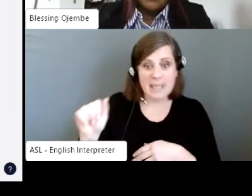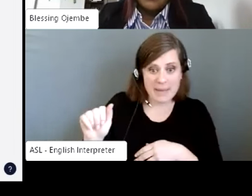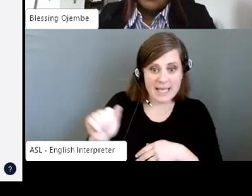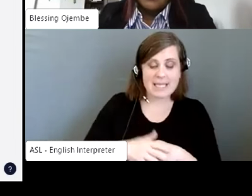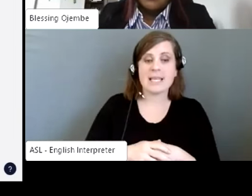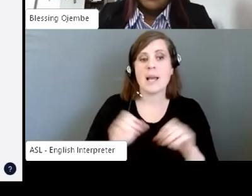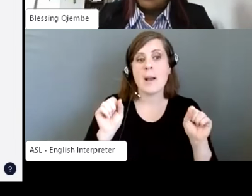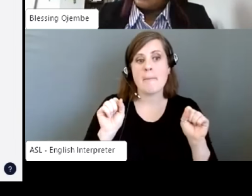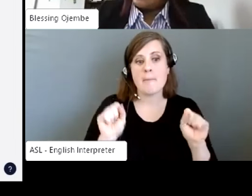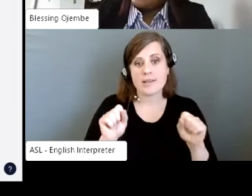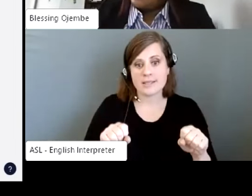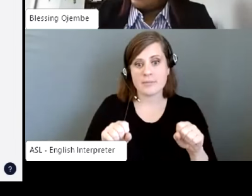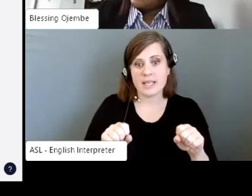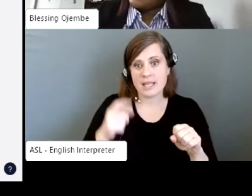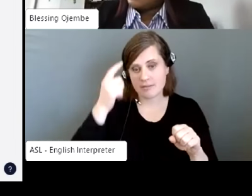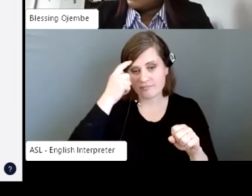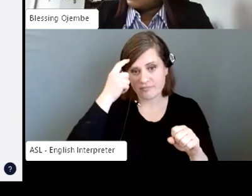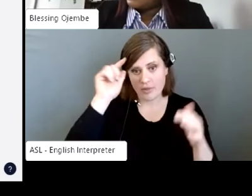perhaps decrease in cognition,